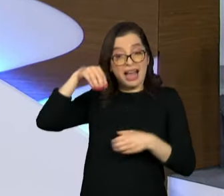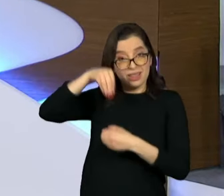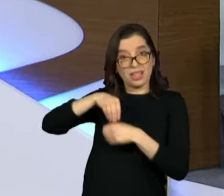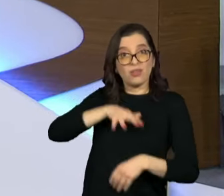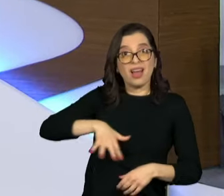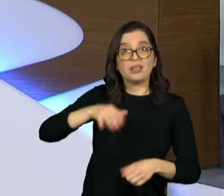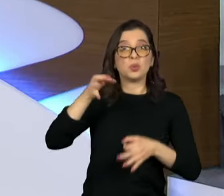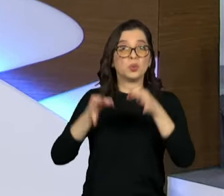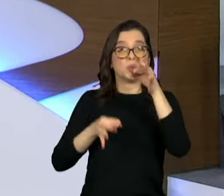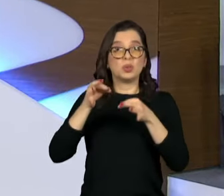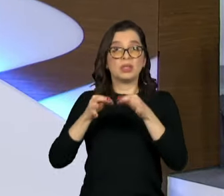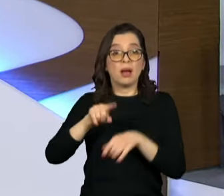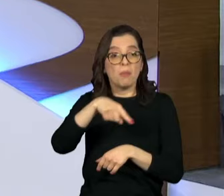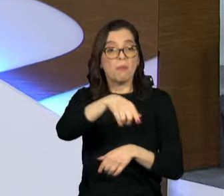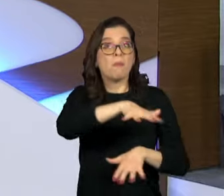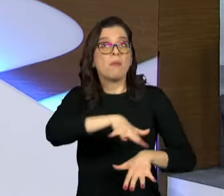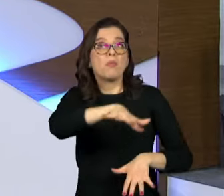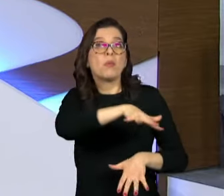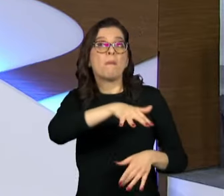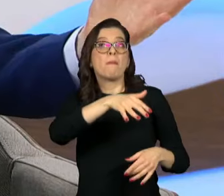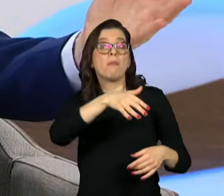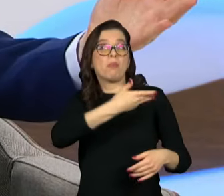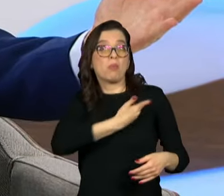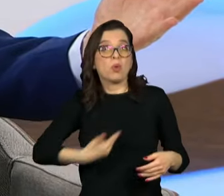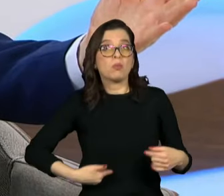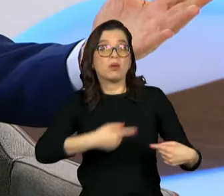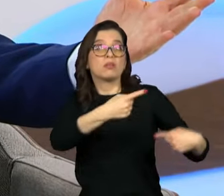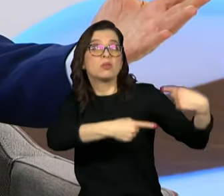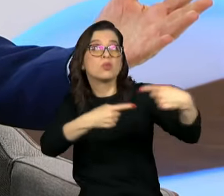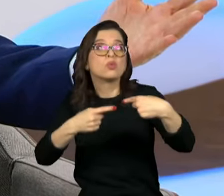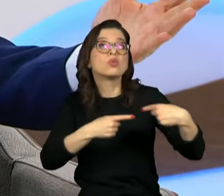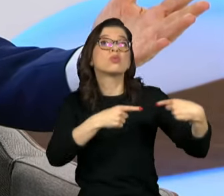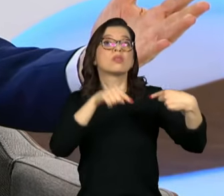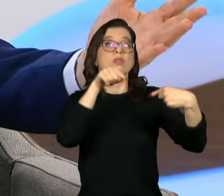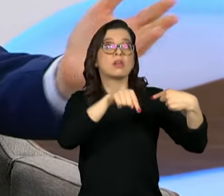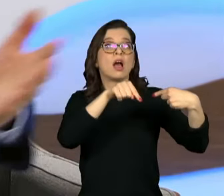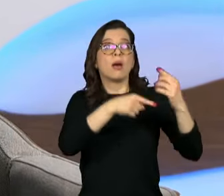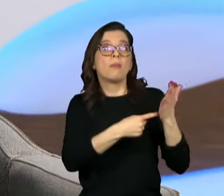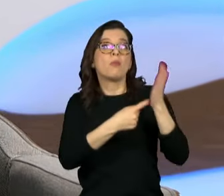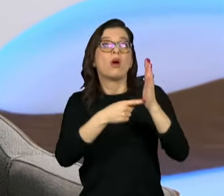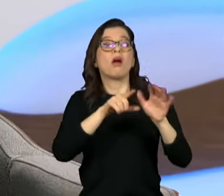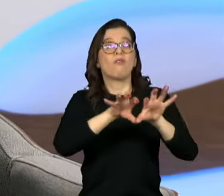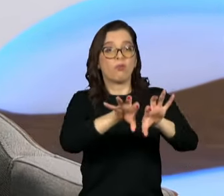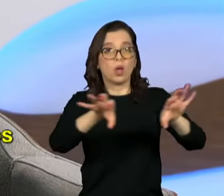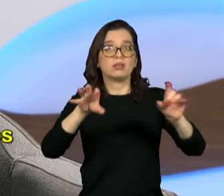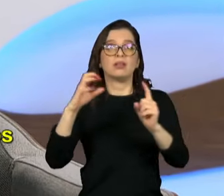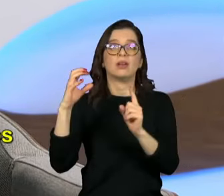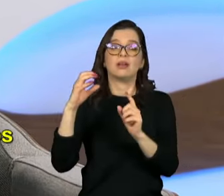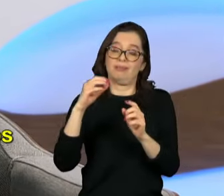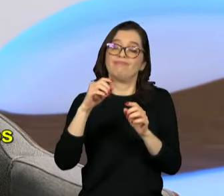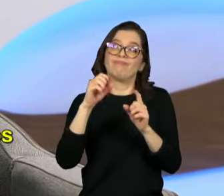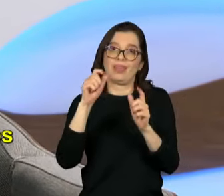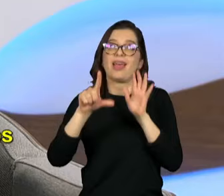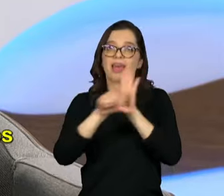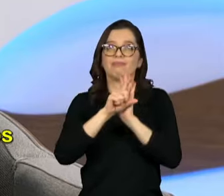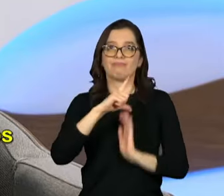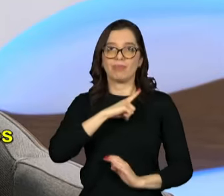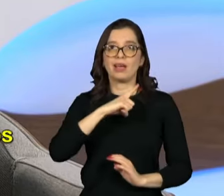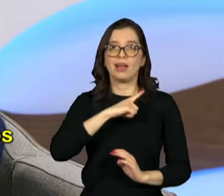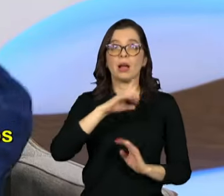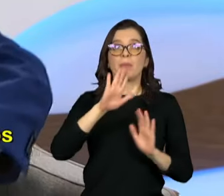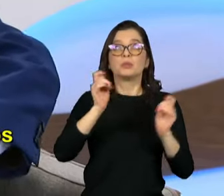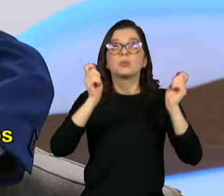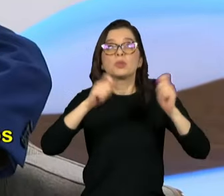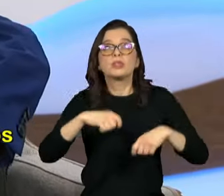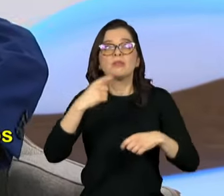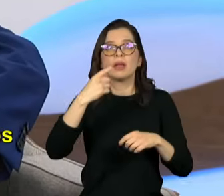the question of public discourse, which after all bears on what the law ultimately becomes, I don't think it's possible